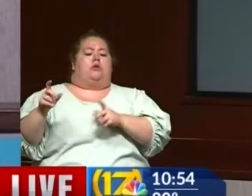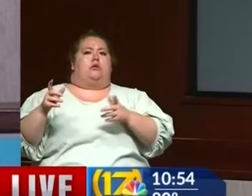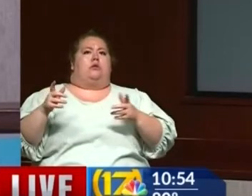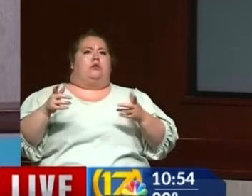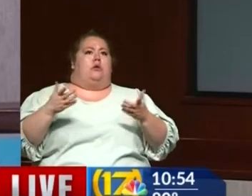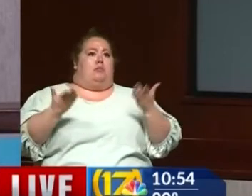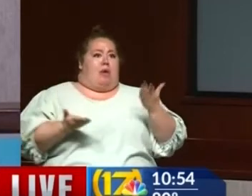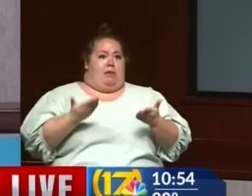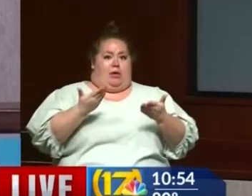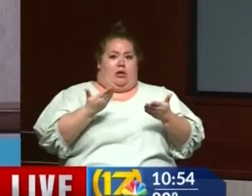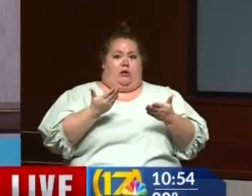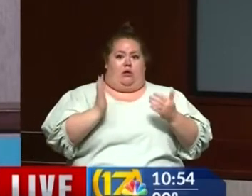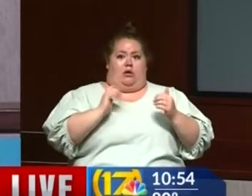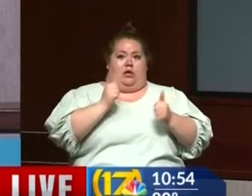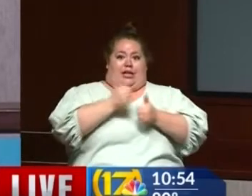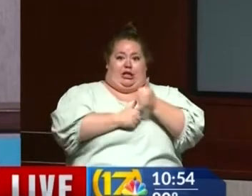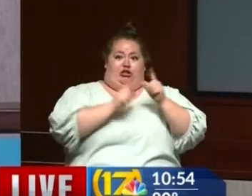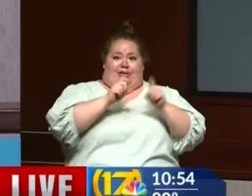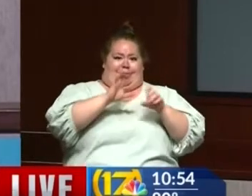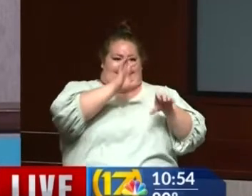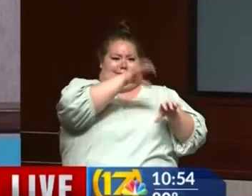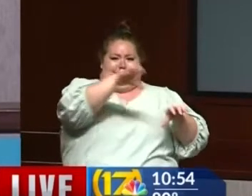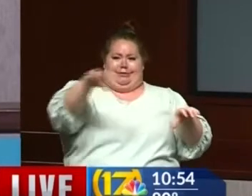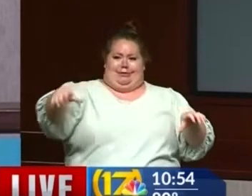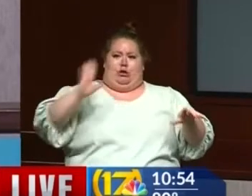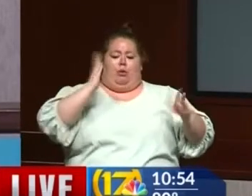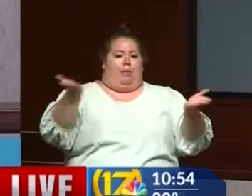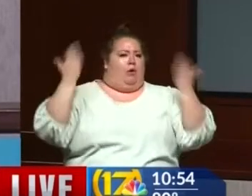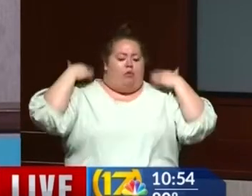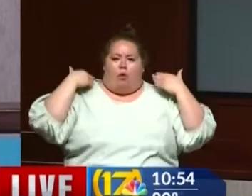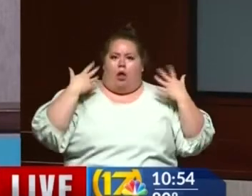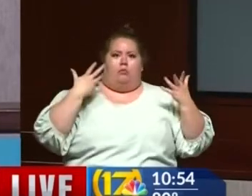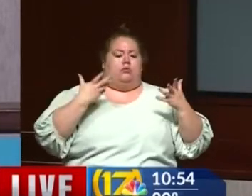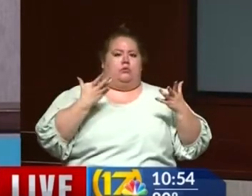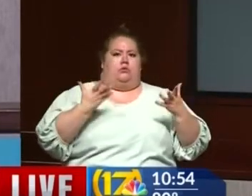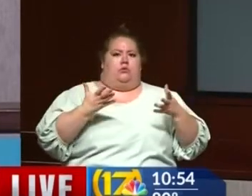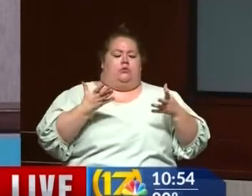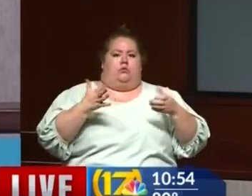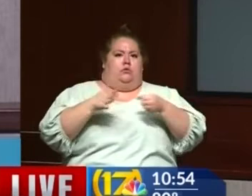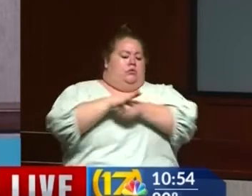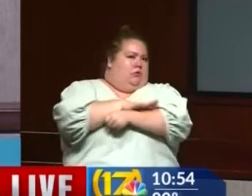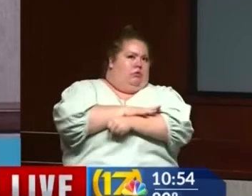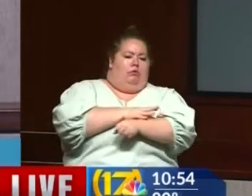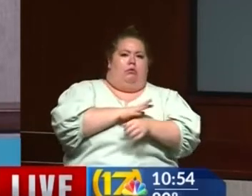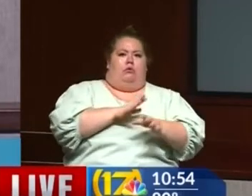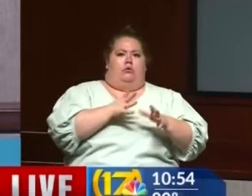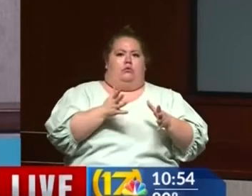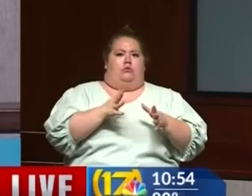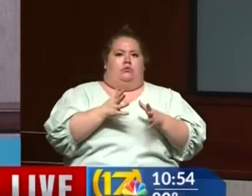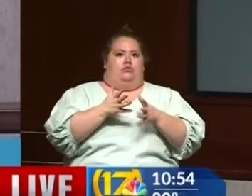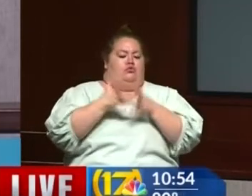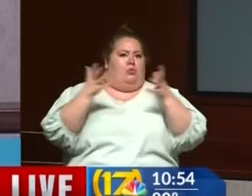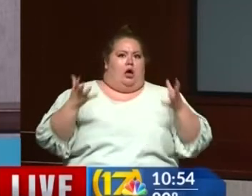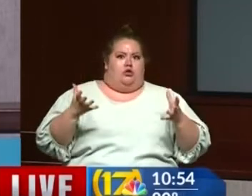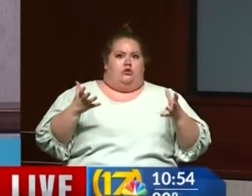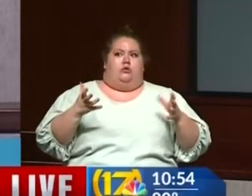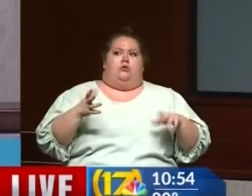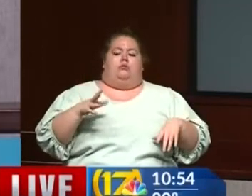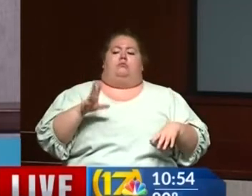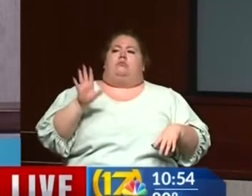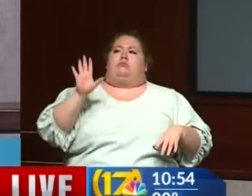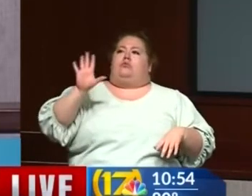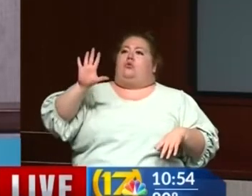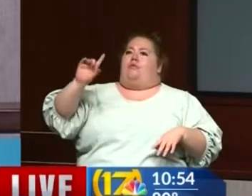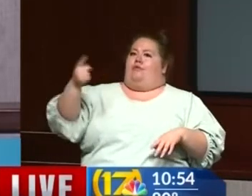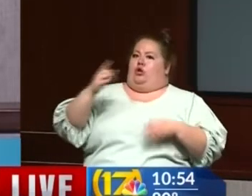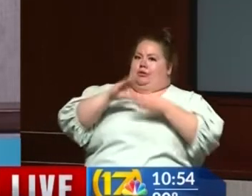get overwhelmed? So your first statement is absolutely correct. Your